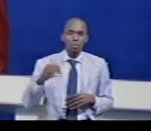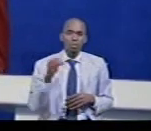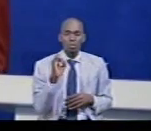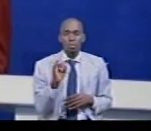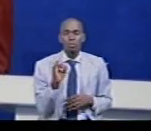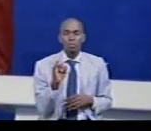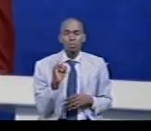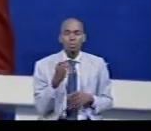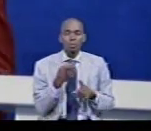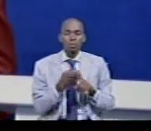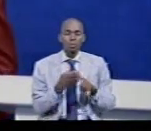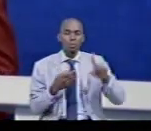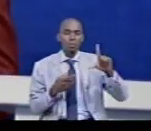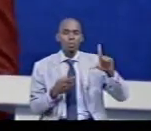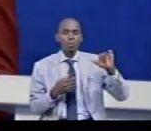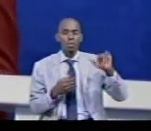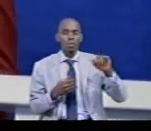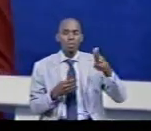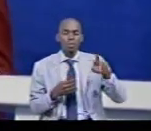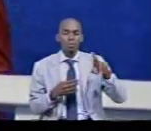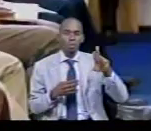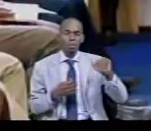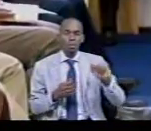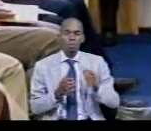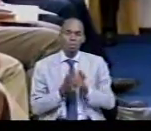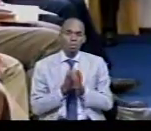Liberia National Overseer.